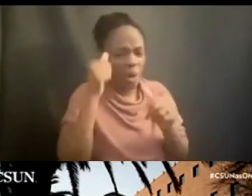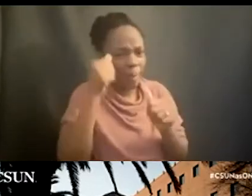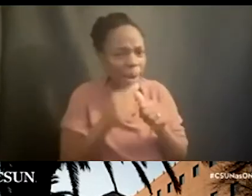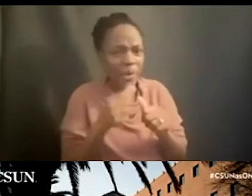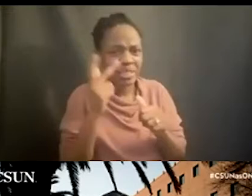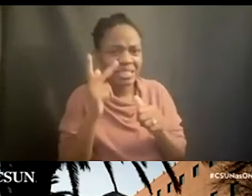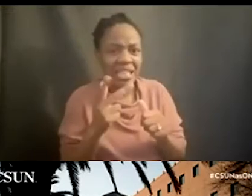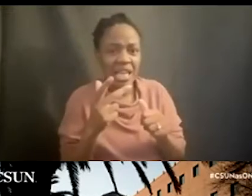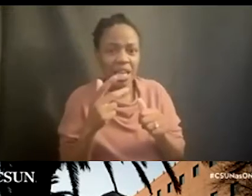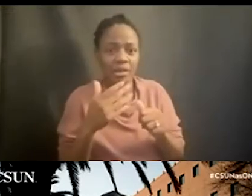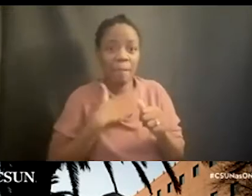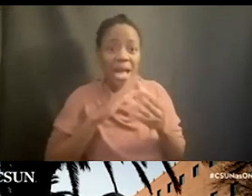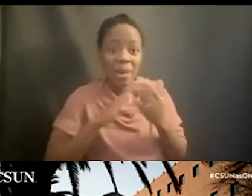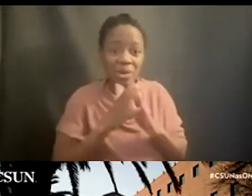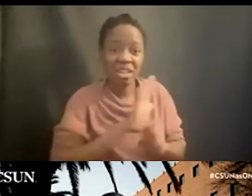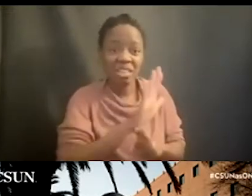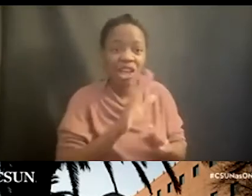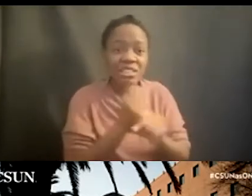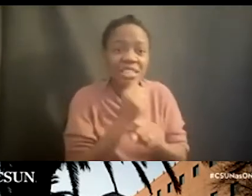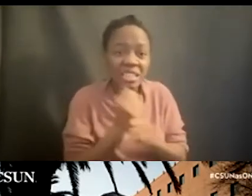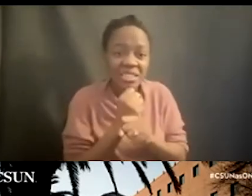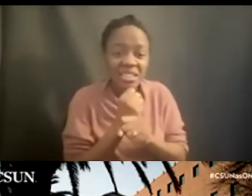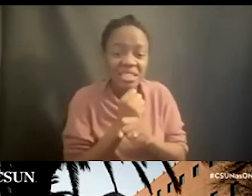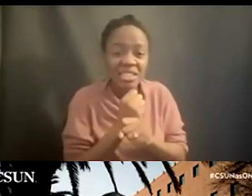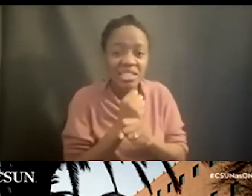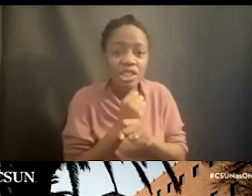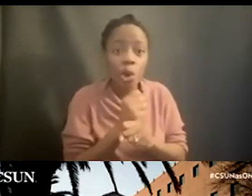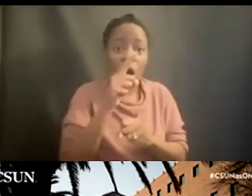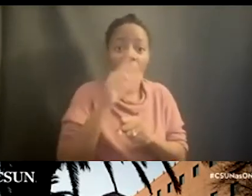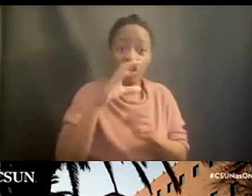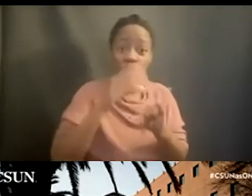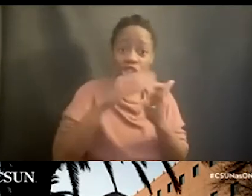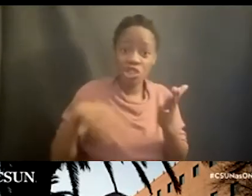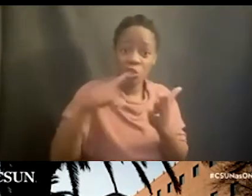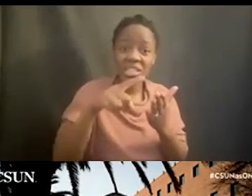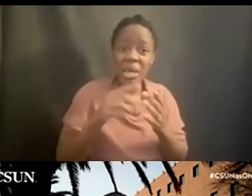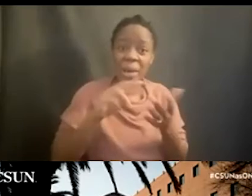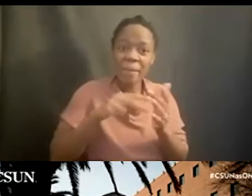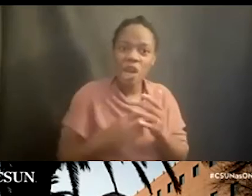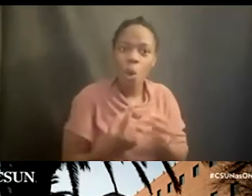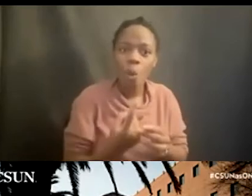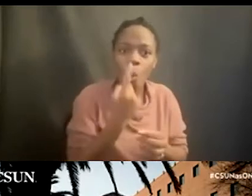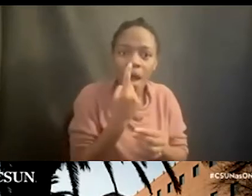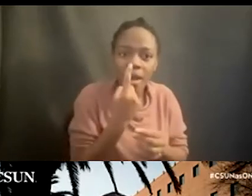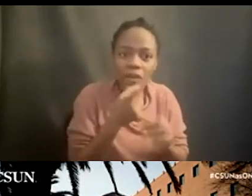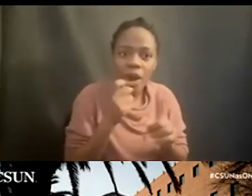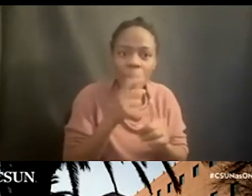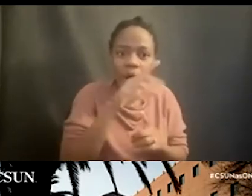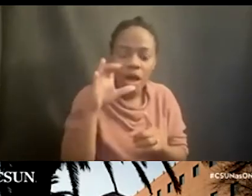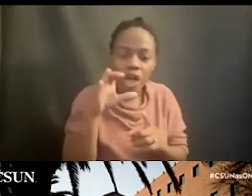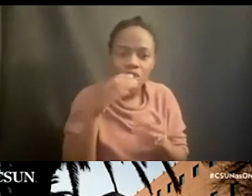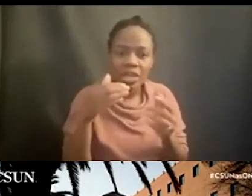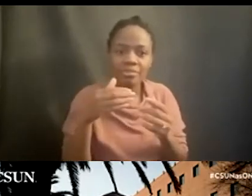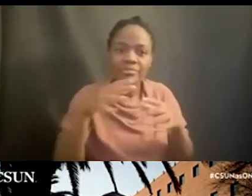communities like mine. You know, the statistic was only one out of 100 students actually get a doctorate degree. And you know, hearing those